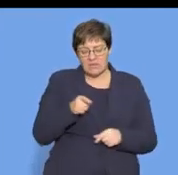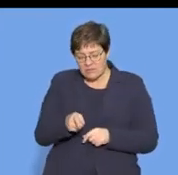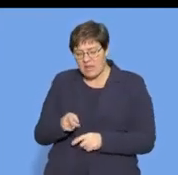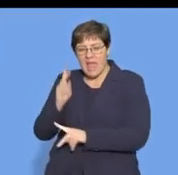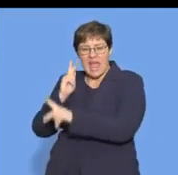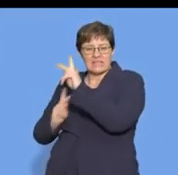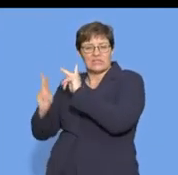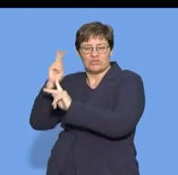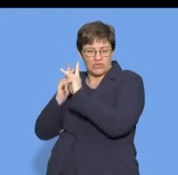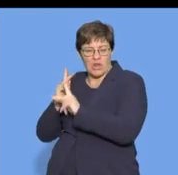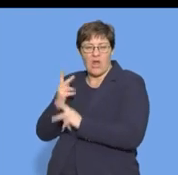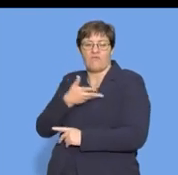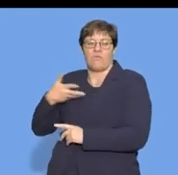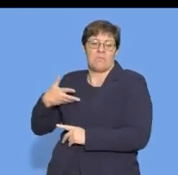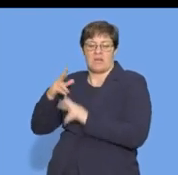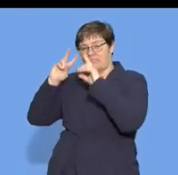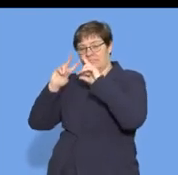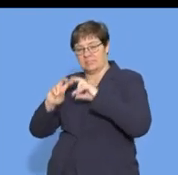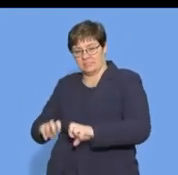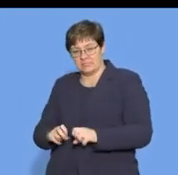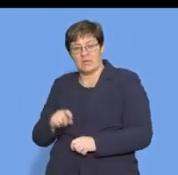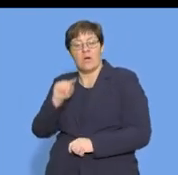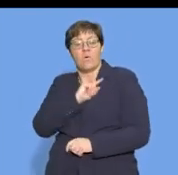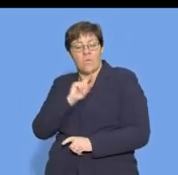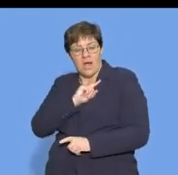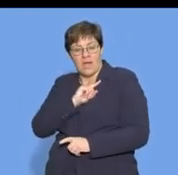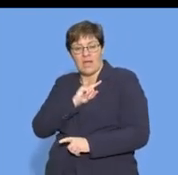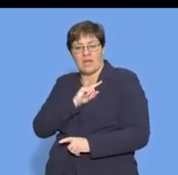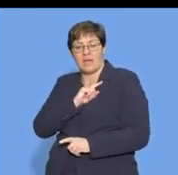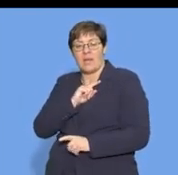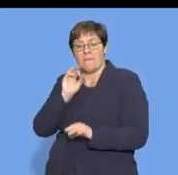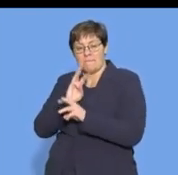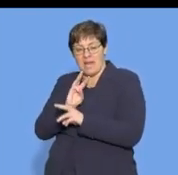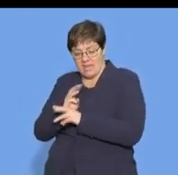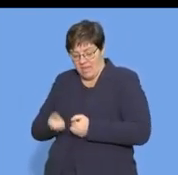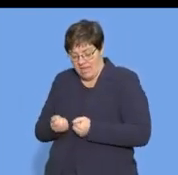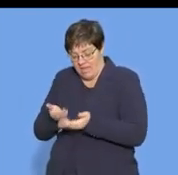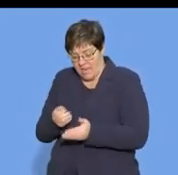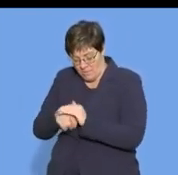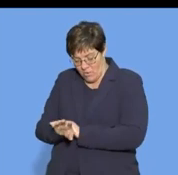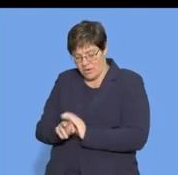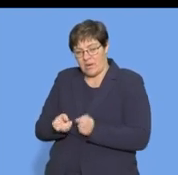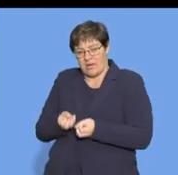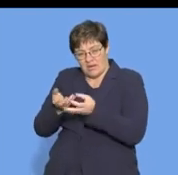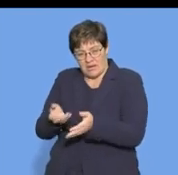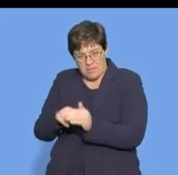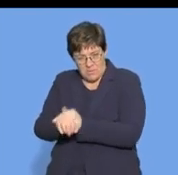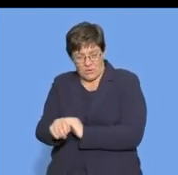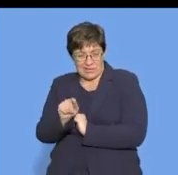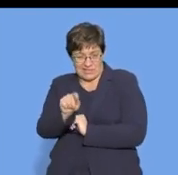to study the ancestry of females, and that is because it is passed down from the mother.